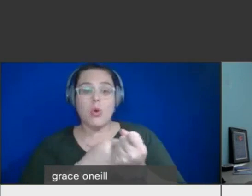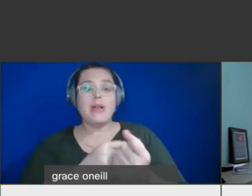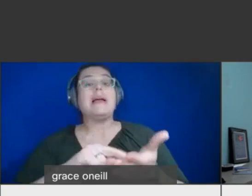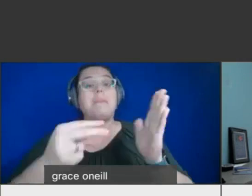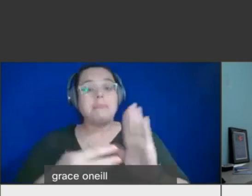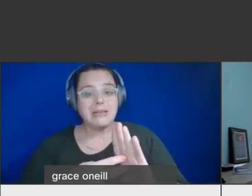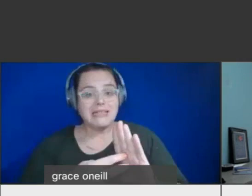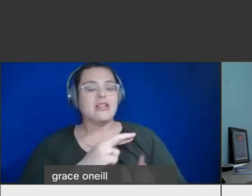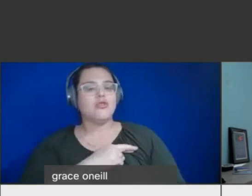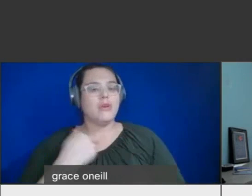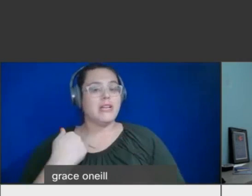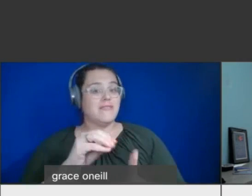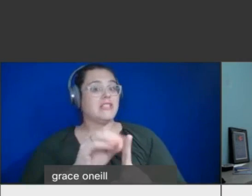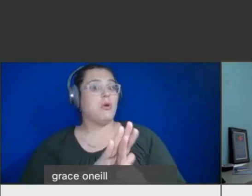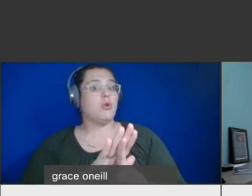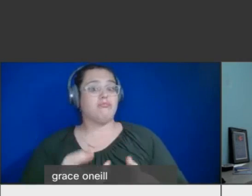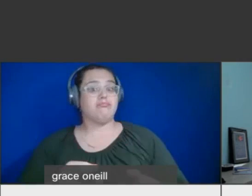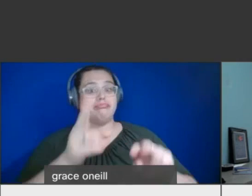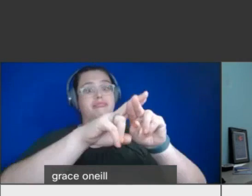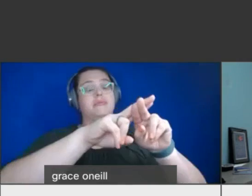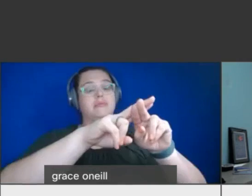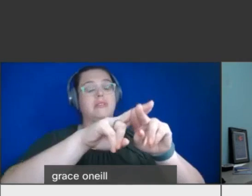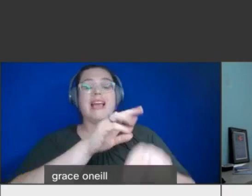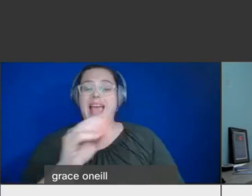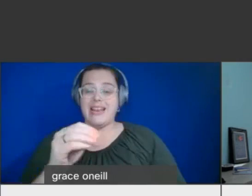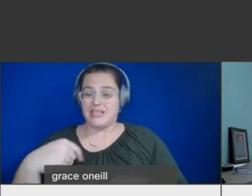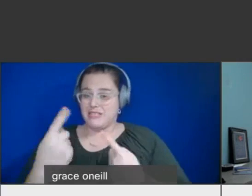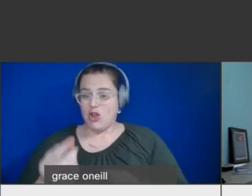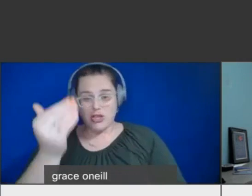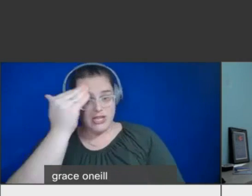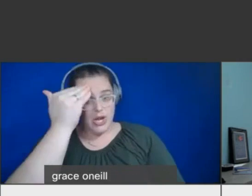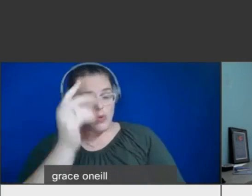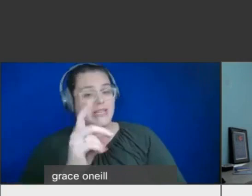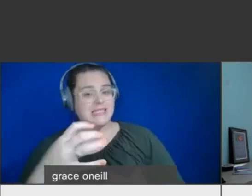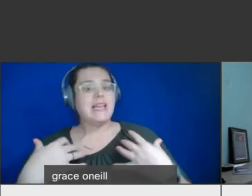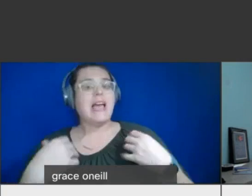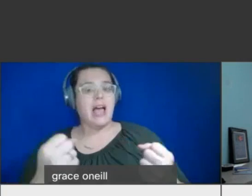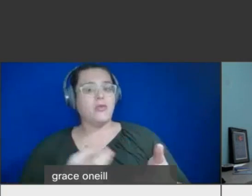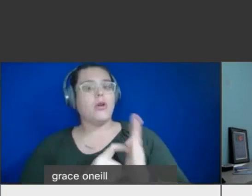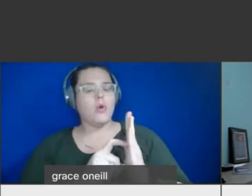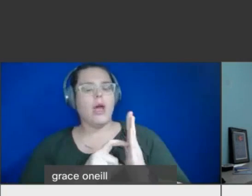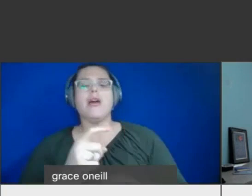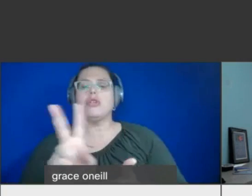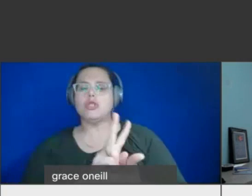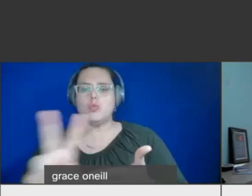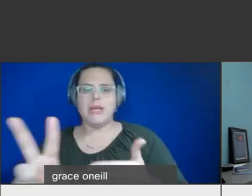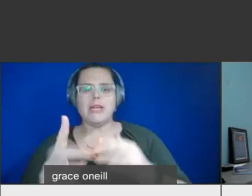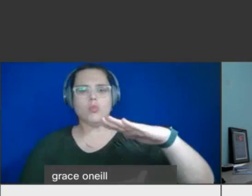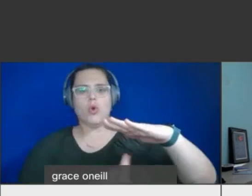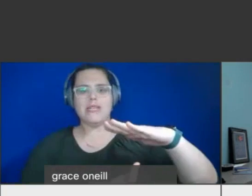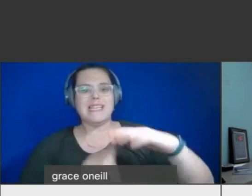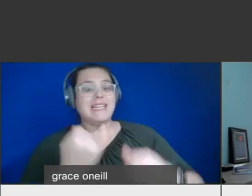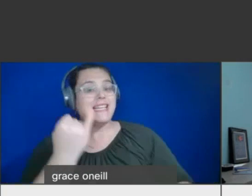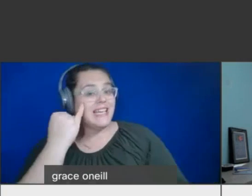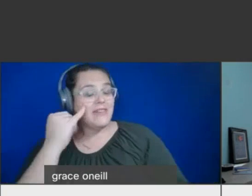exposure for people supported. And to my knowledge, DC Health is still requiring a 14-day quarantine for people supported if